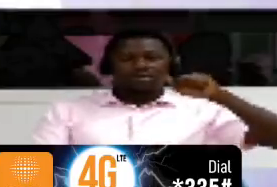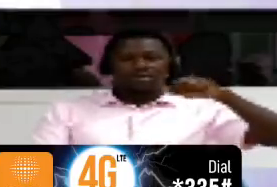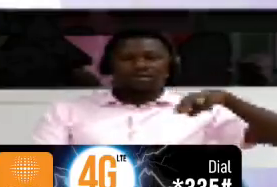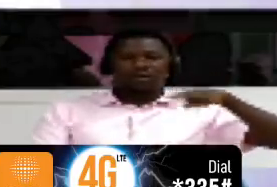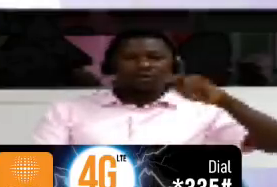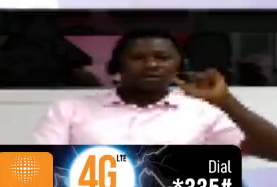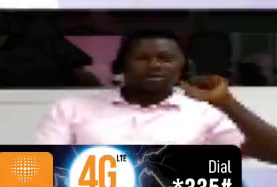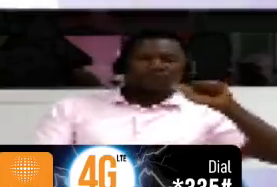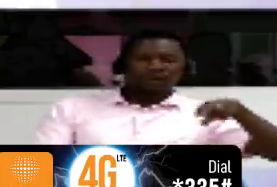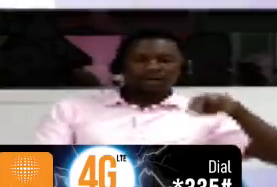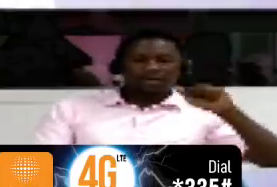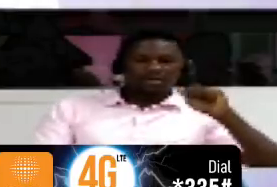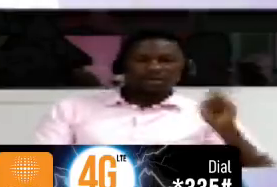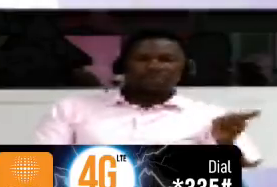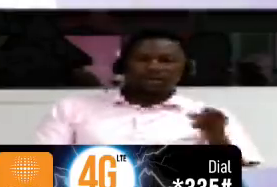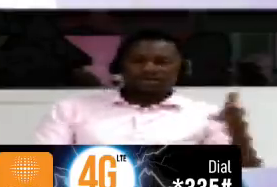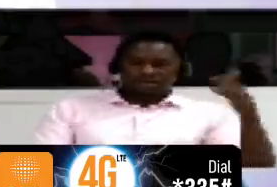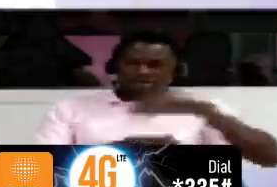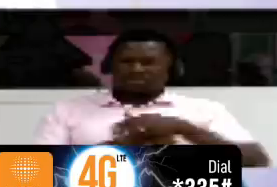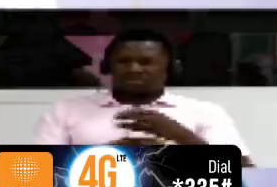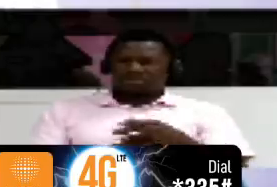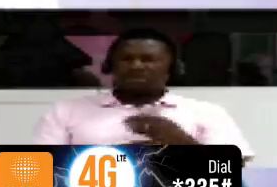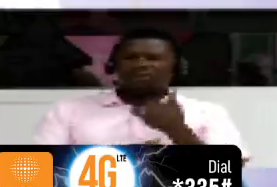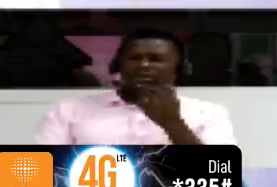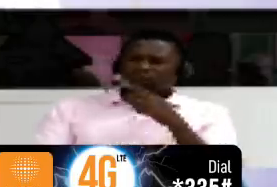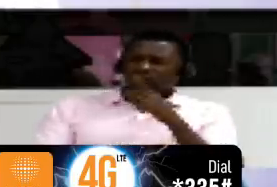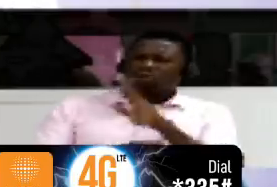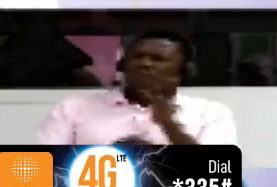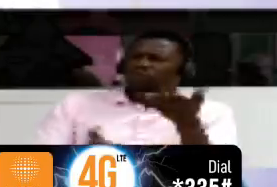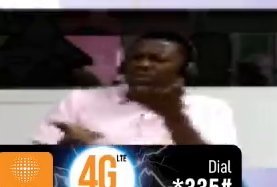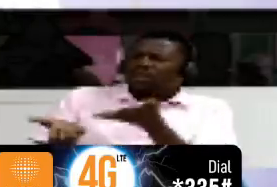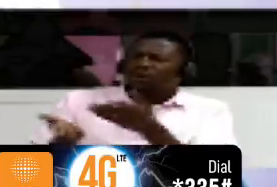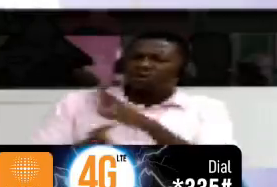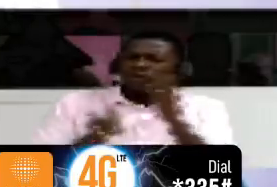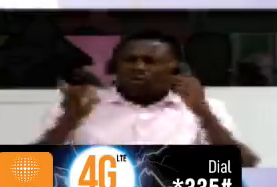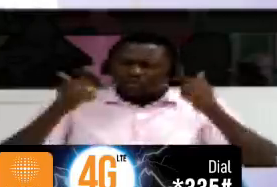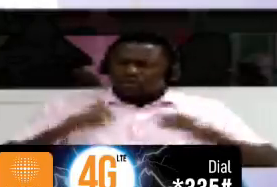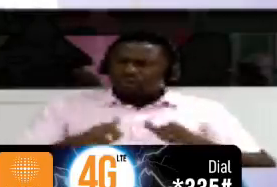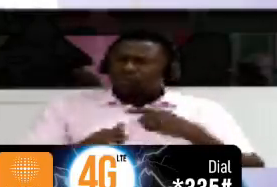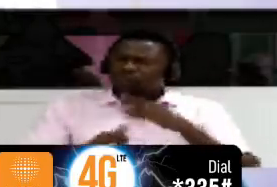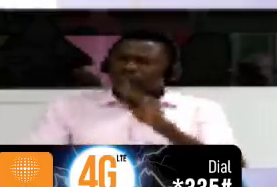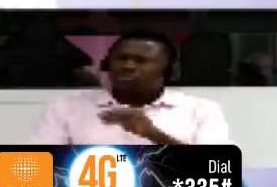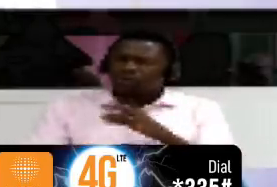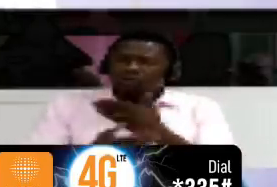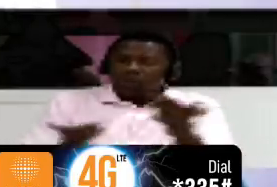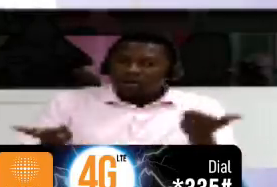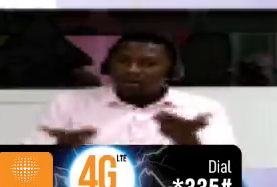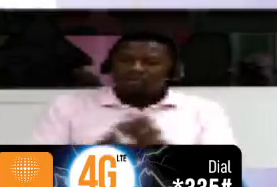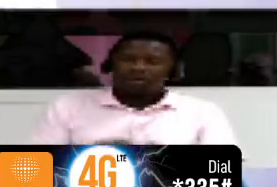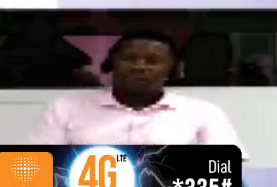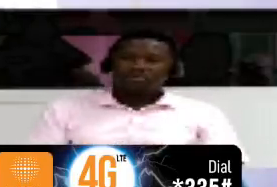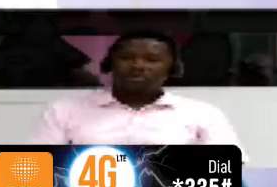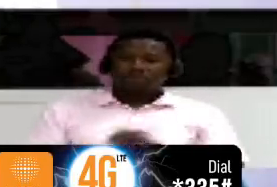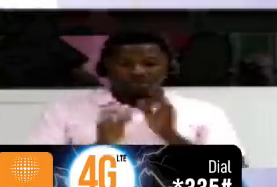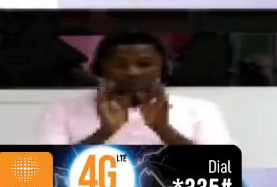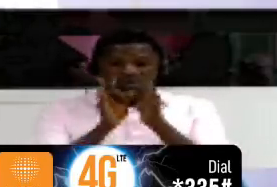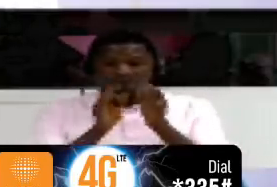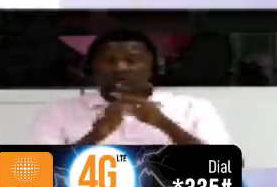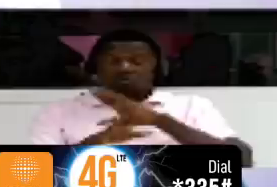finding out as to why we are gathered there and what we are about to do. And we told him exactly what we wanted